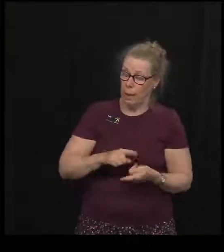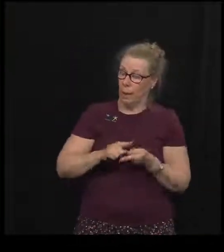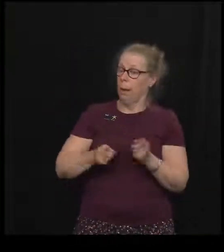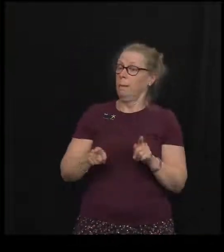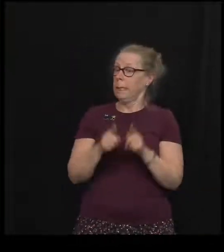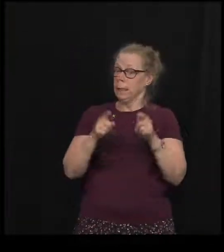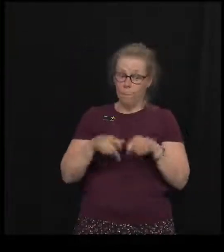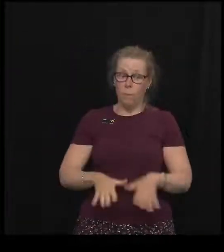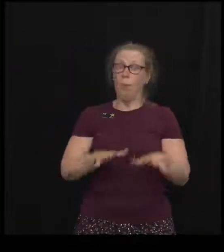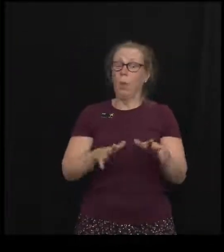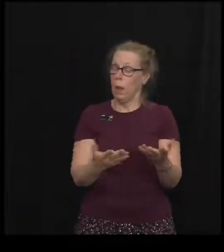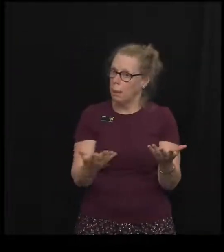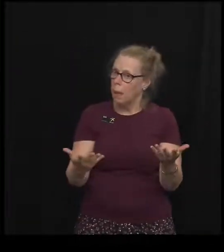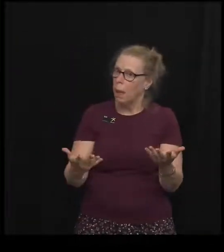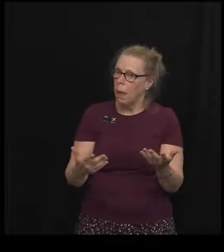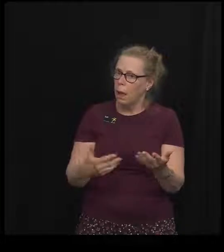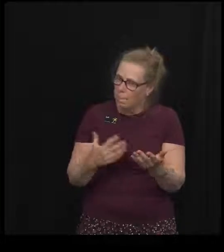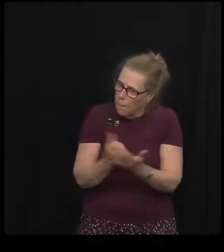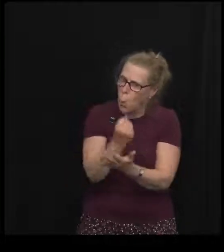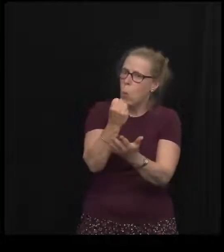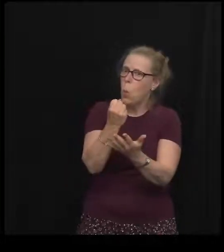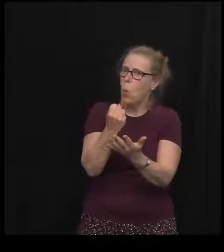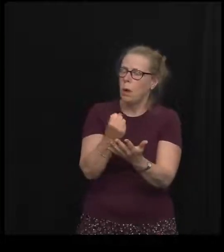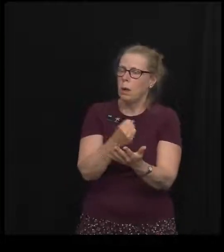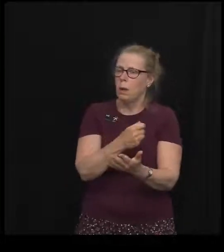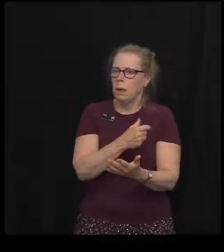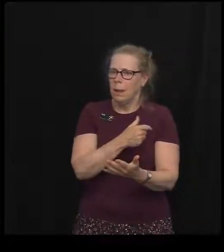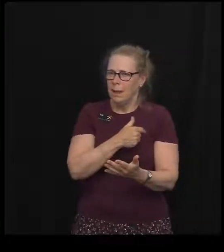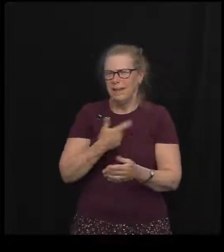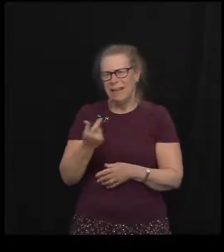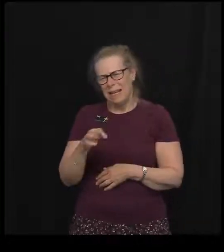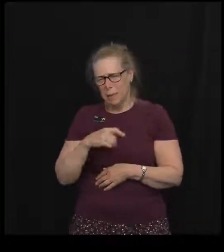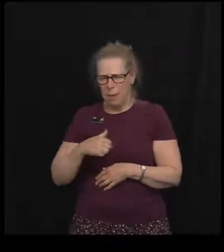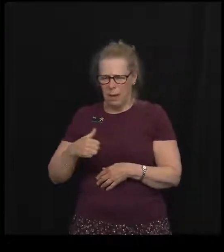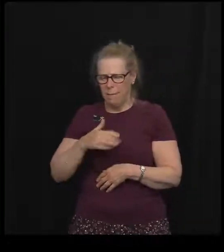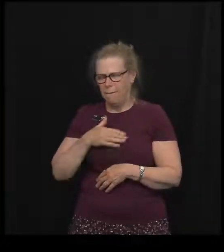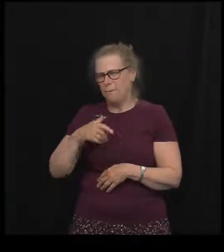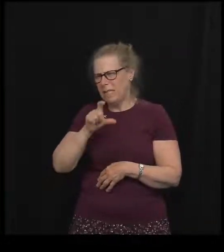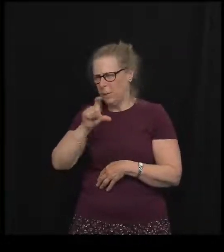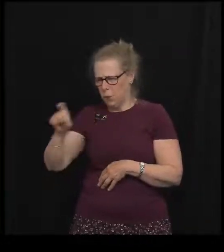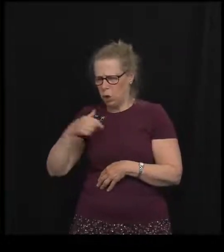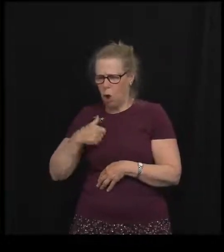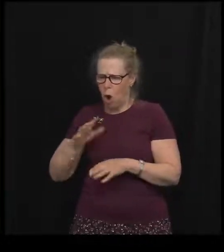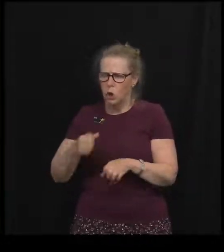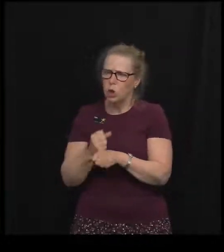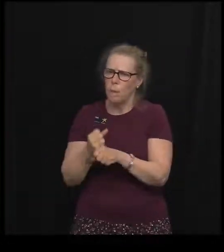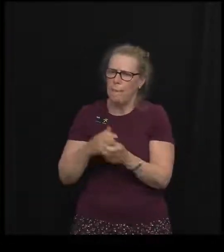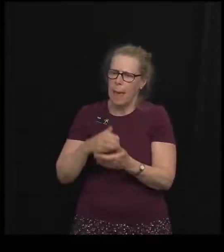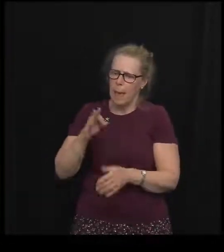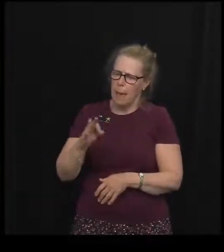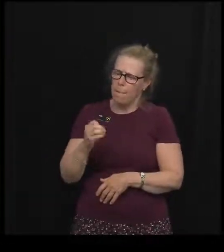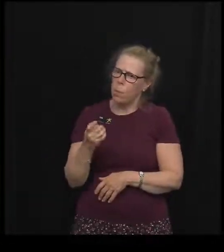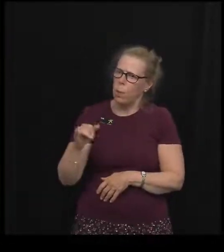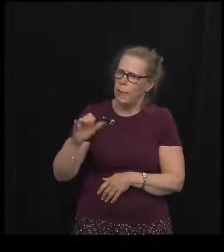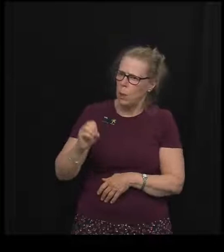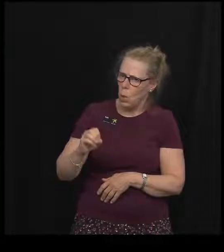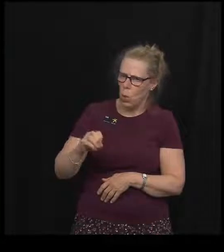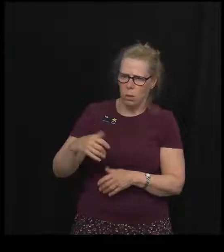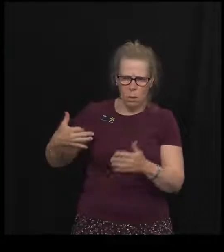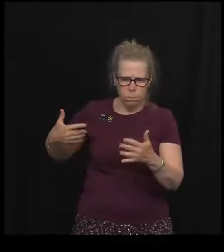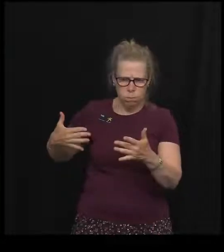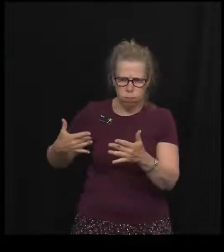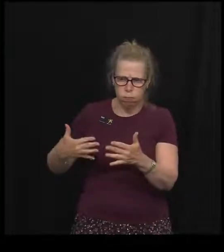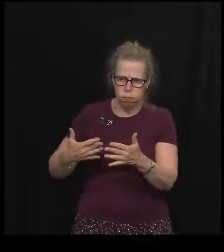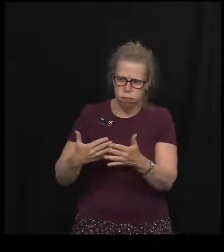with UNICEF and many others probably in this room, have worked on polio for a long time. One of the things polio pioneered was to do testing in sewage